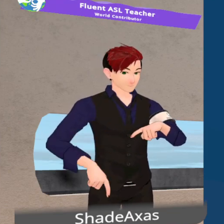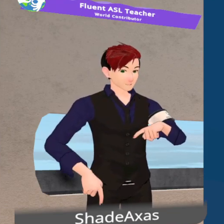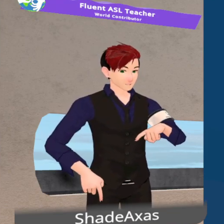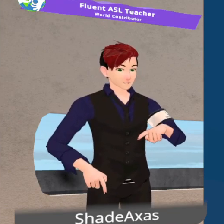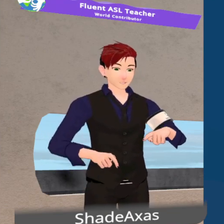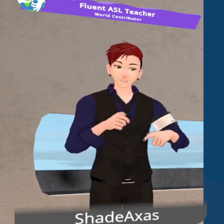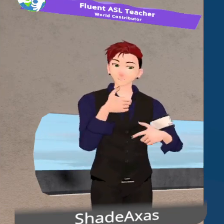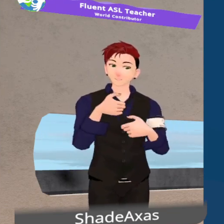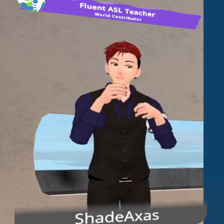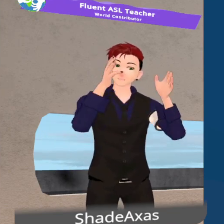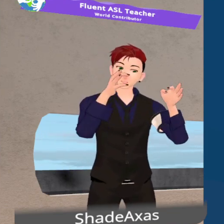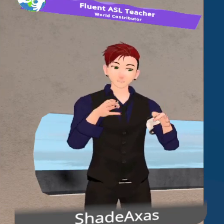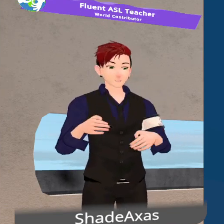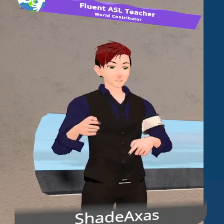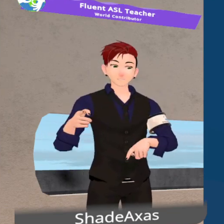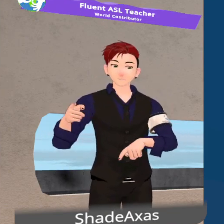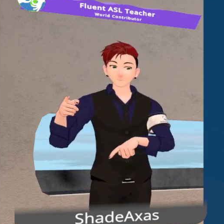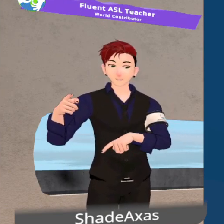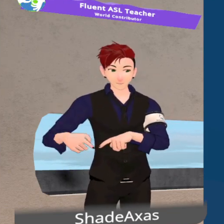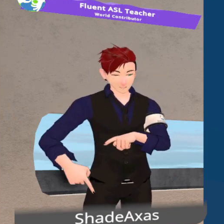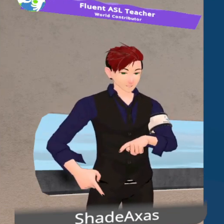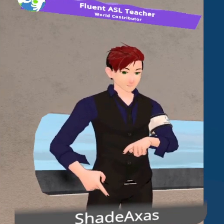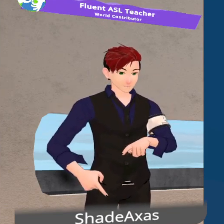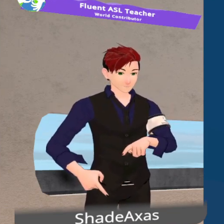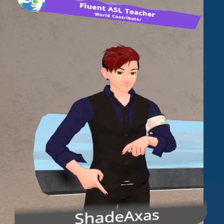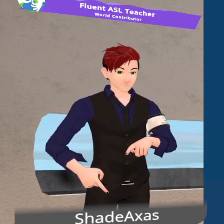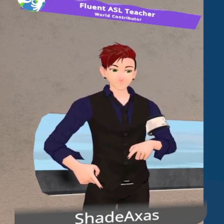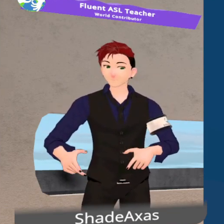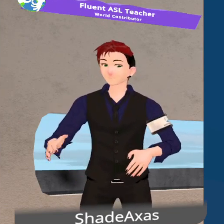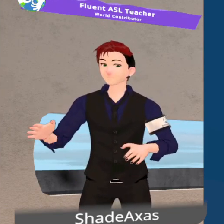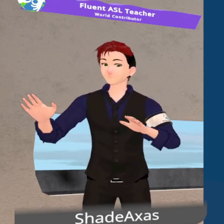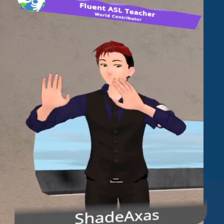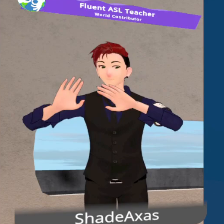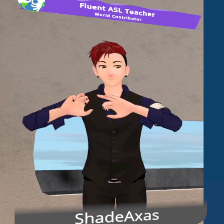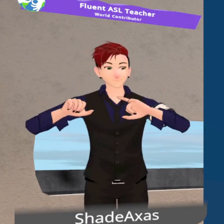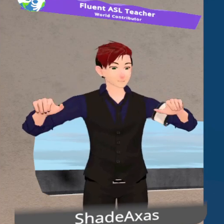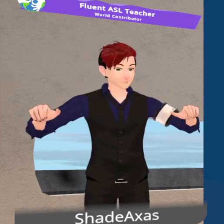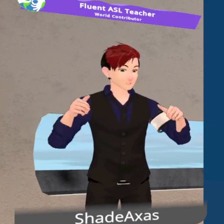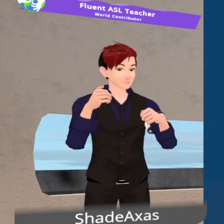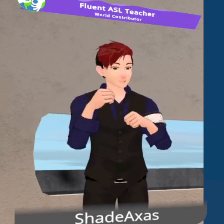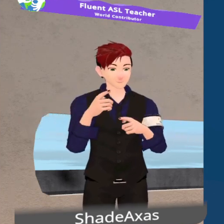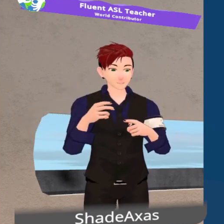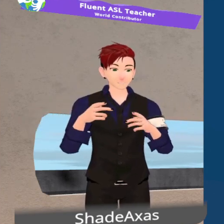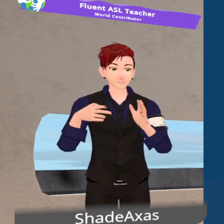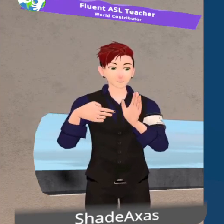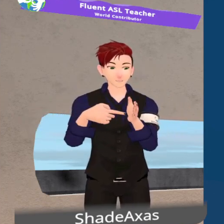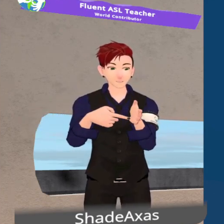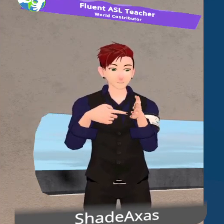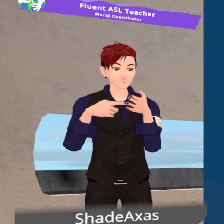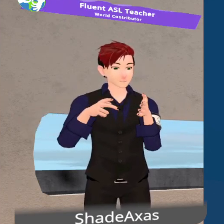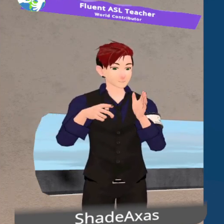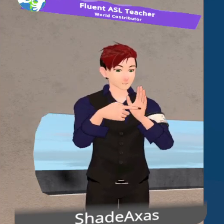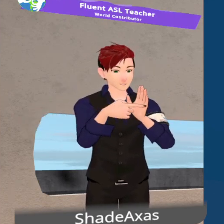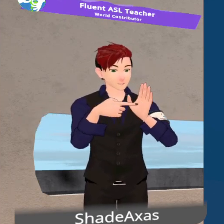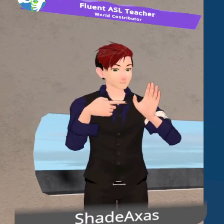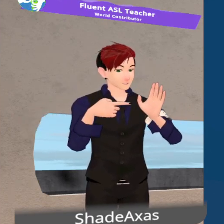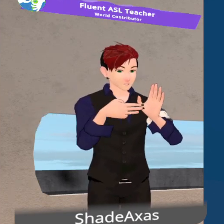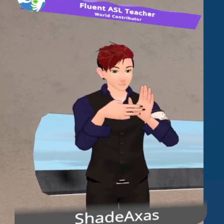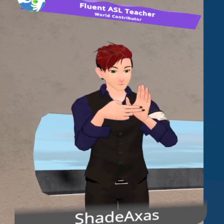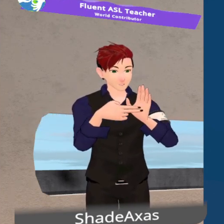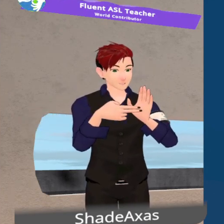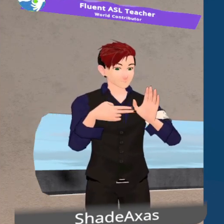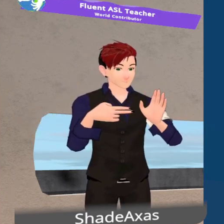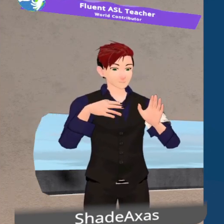actually cannot. They're not making the choice. They can't. So we are trying to make sure that we are reserving